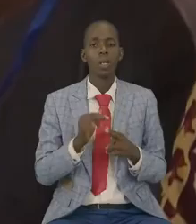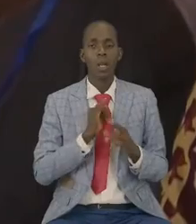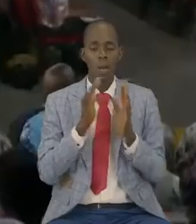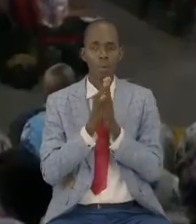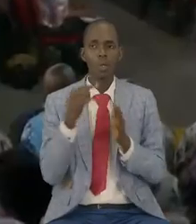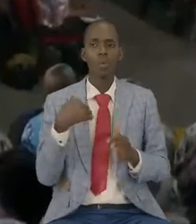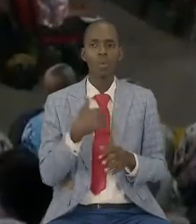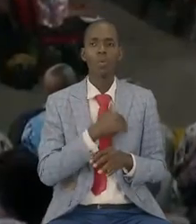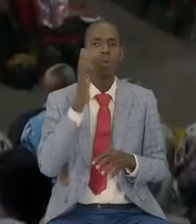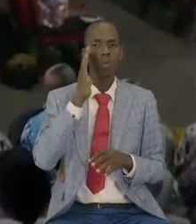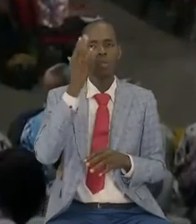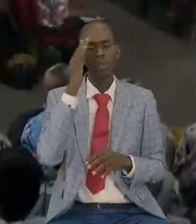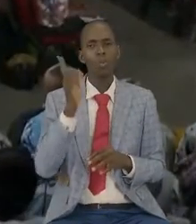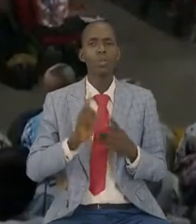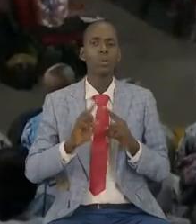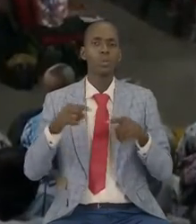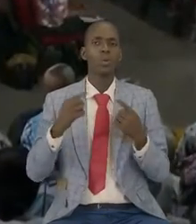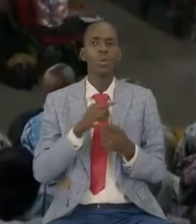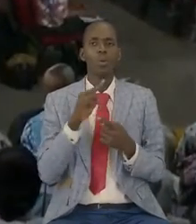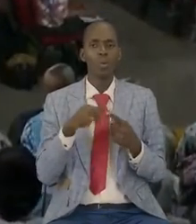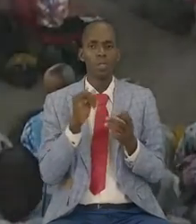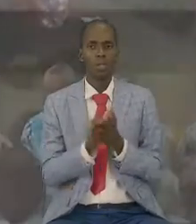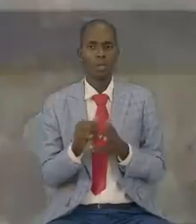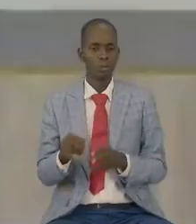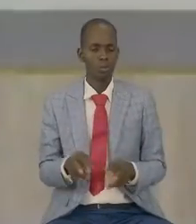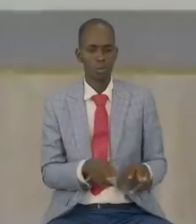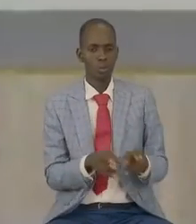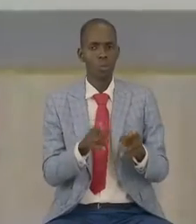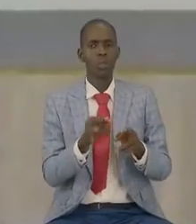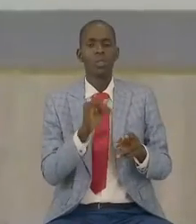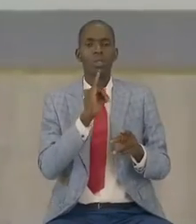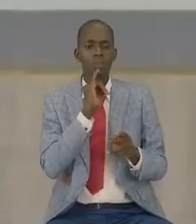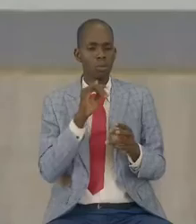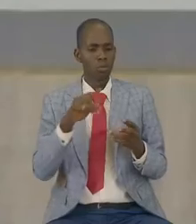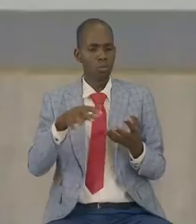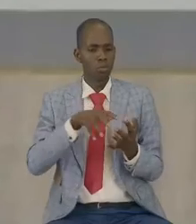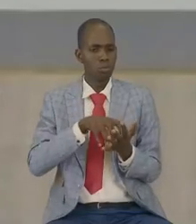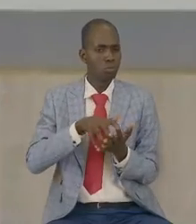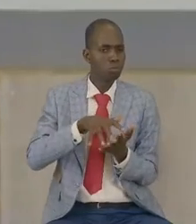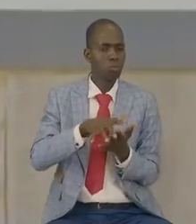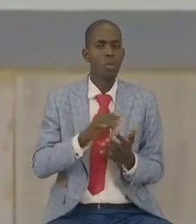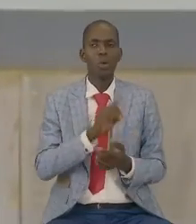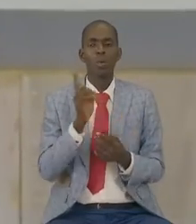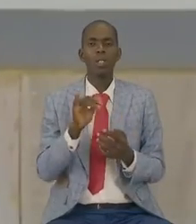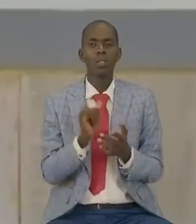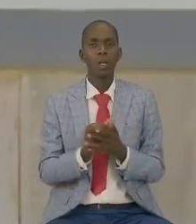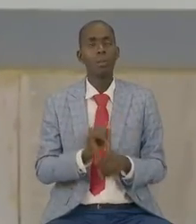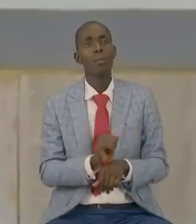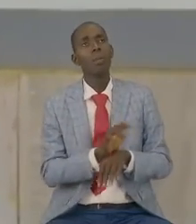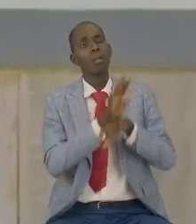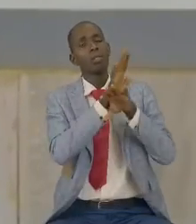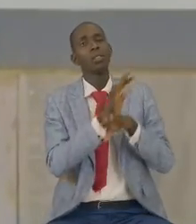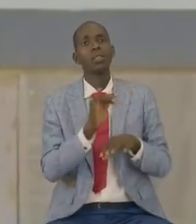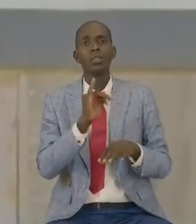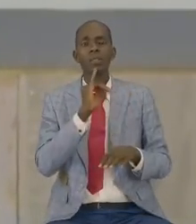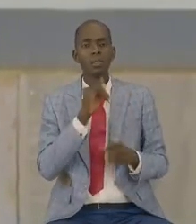to go. When that road is rough, and when the mountain you are climbing is steep, and